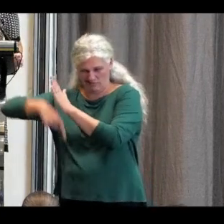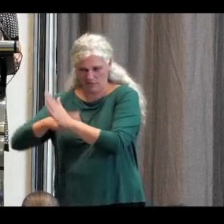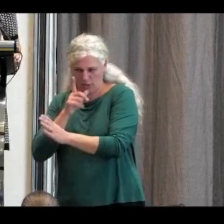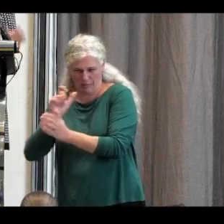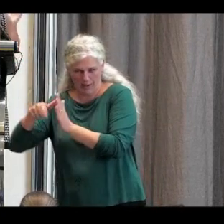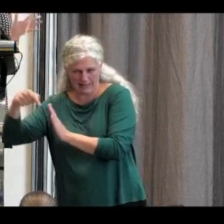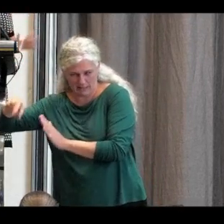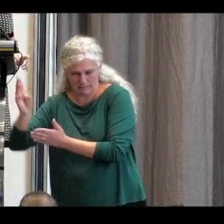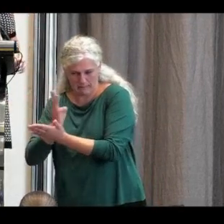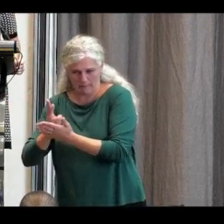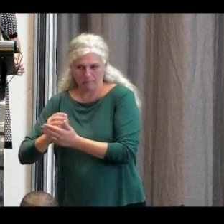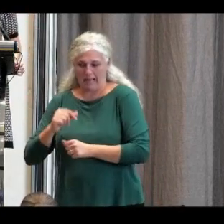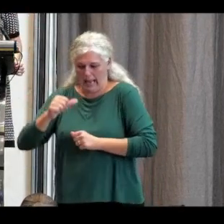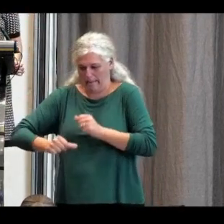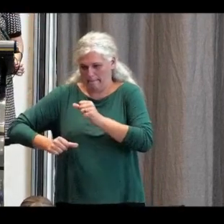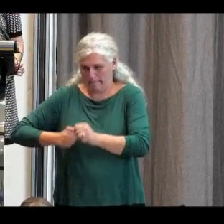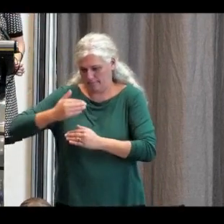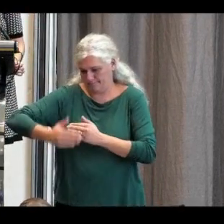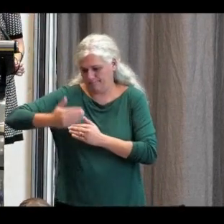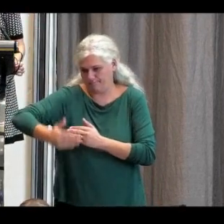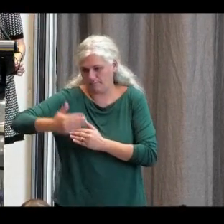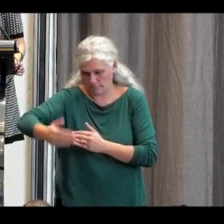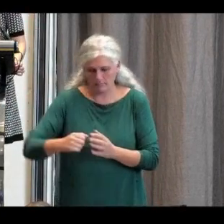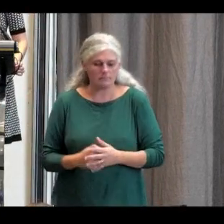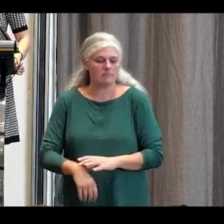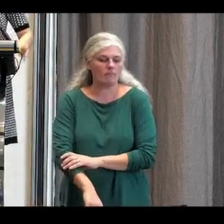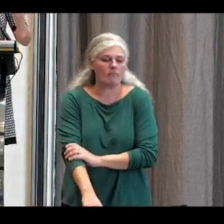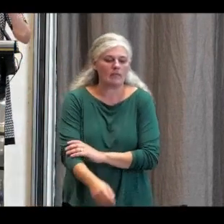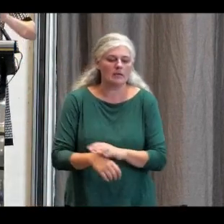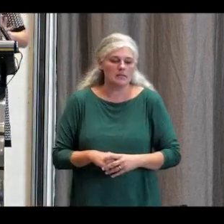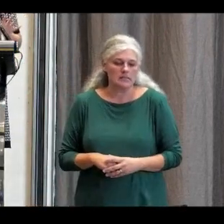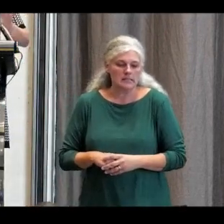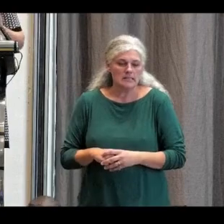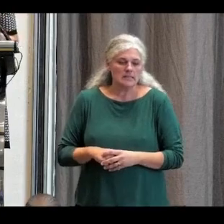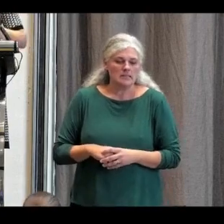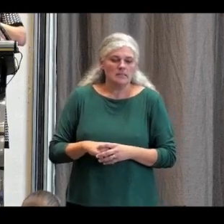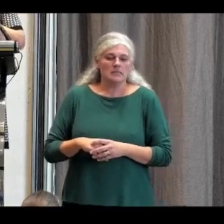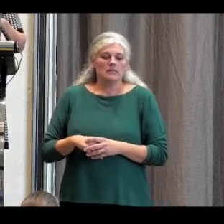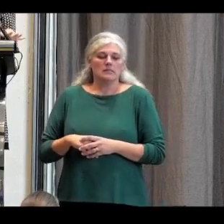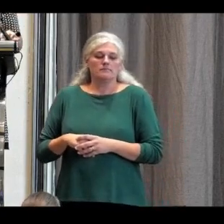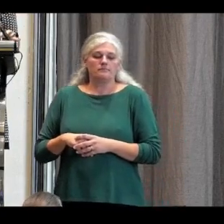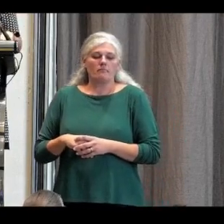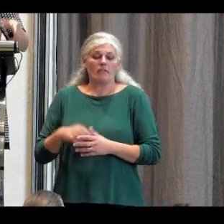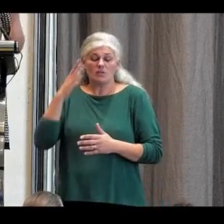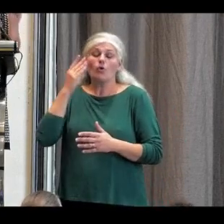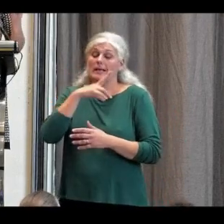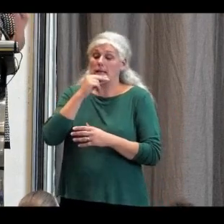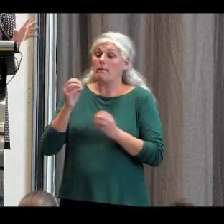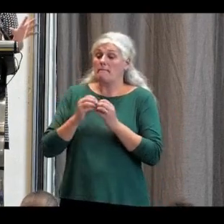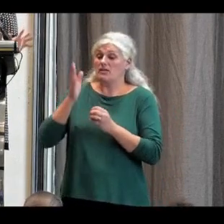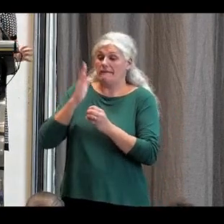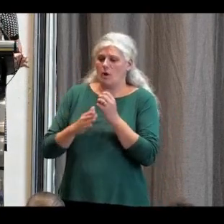as regards the sleep perspective later on. In spite of those initial examples,